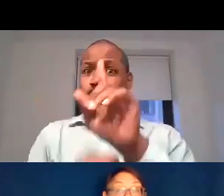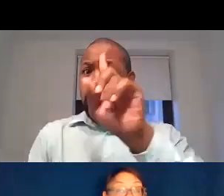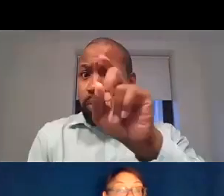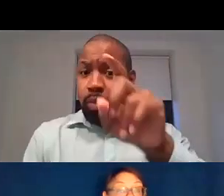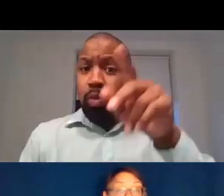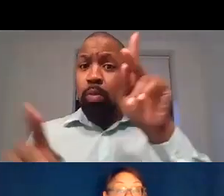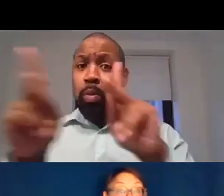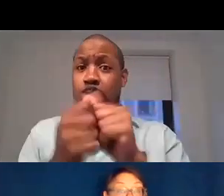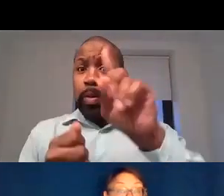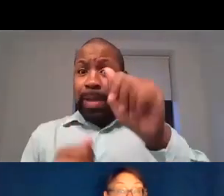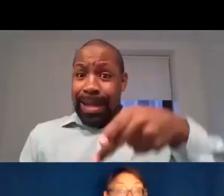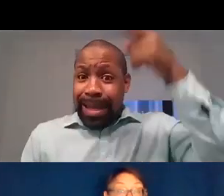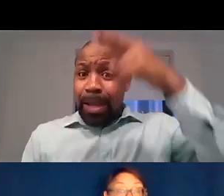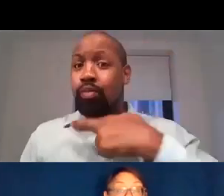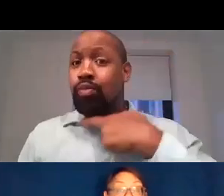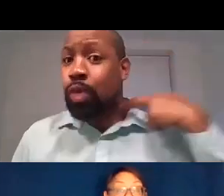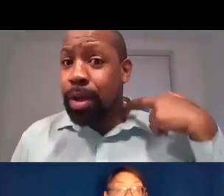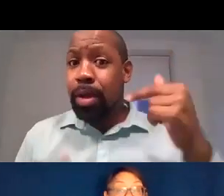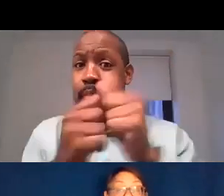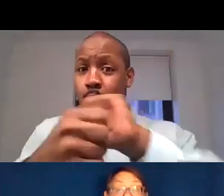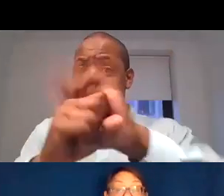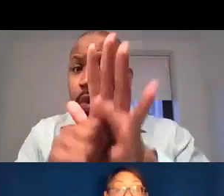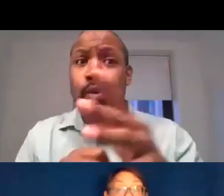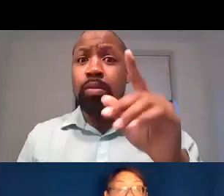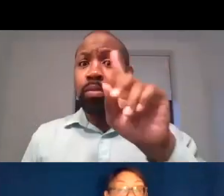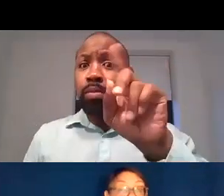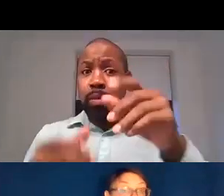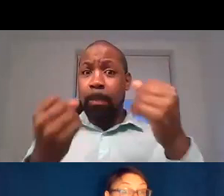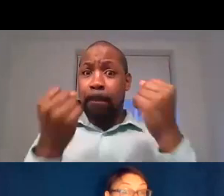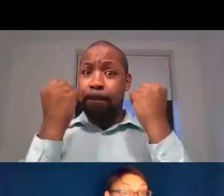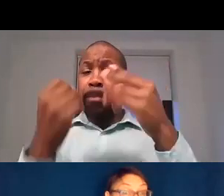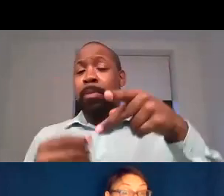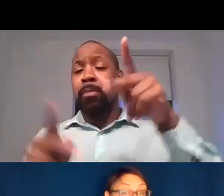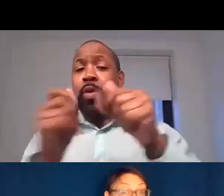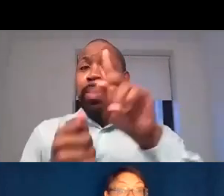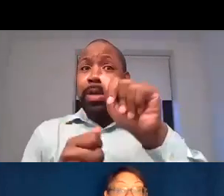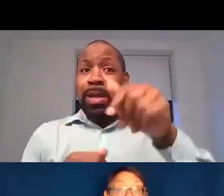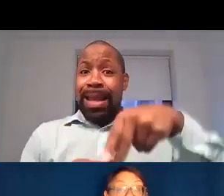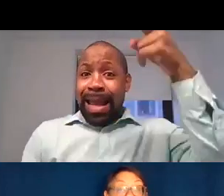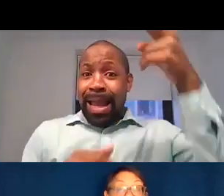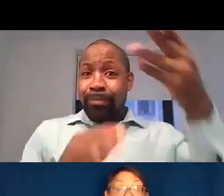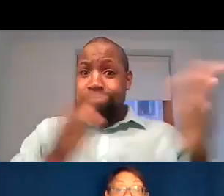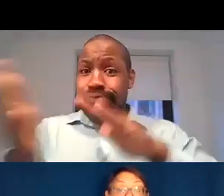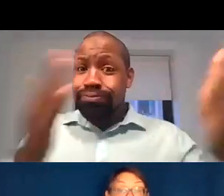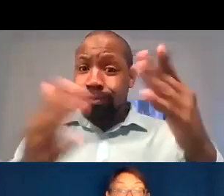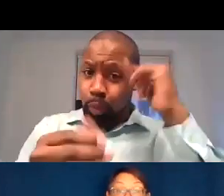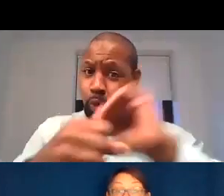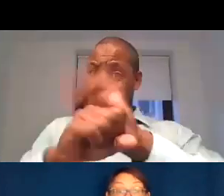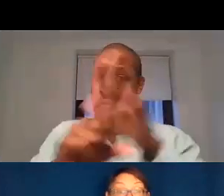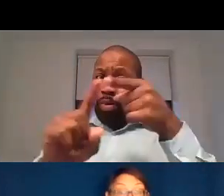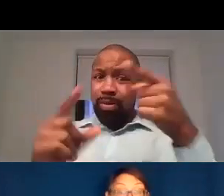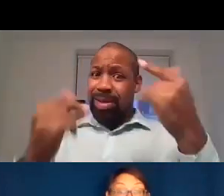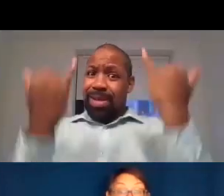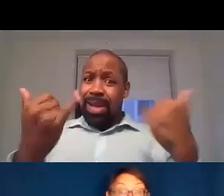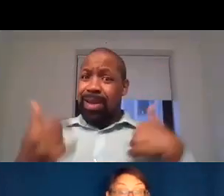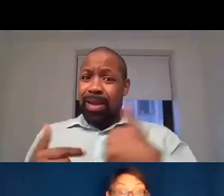and data related to COVID with them, and to see if they're high risk with COVID. A lot of people with disabilities